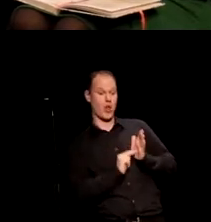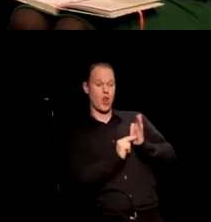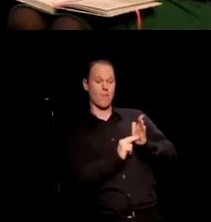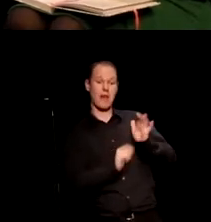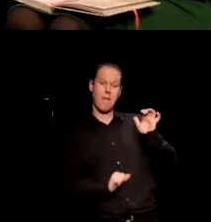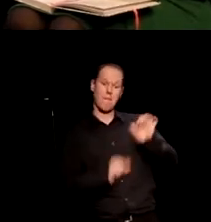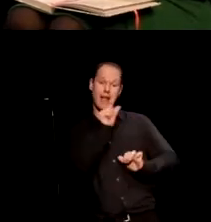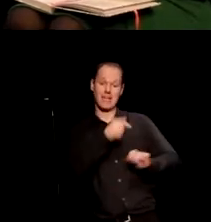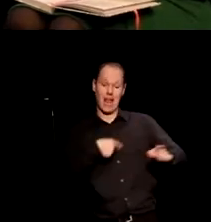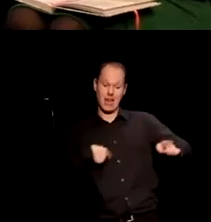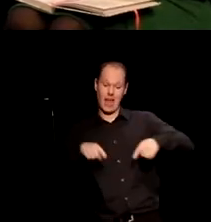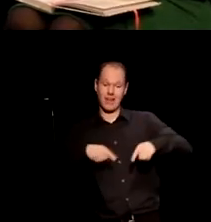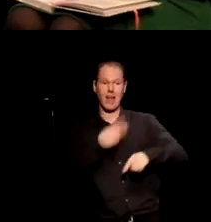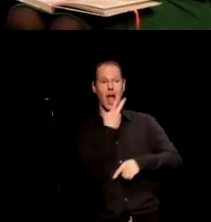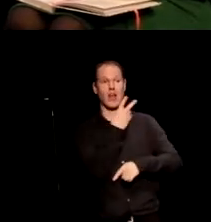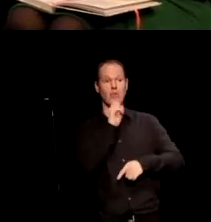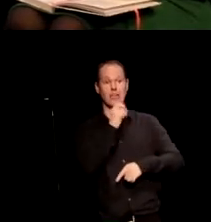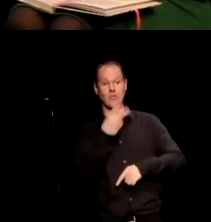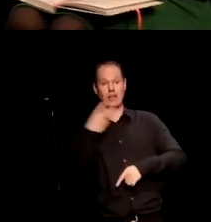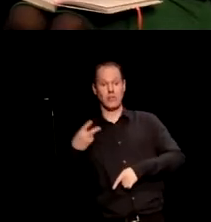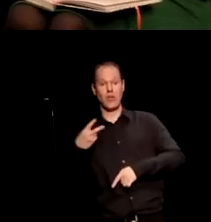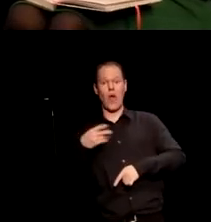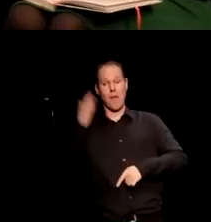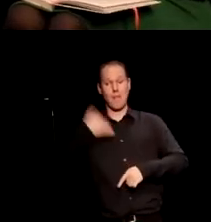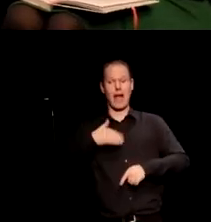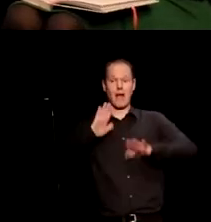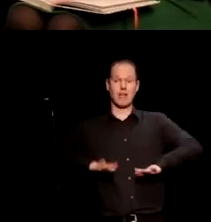at the 2022 Black British Theatre Awards.